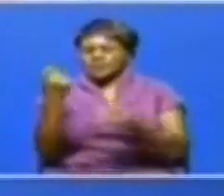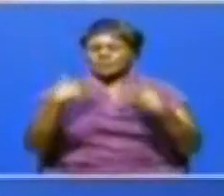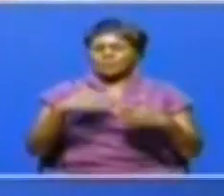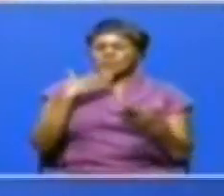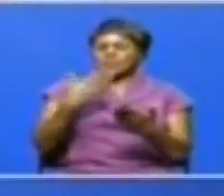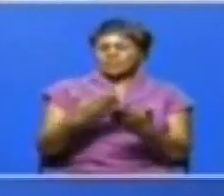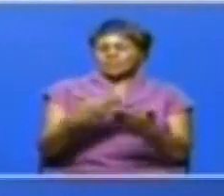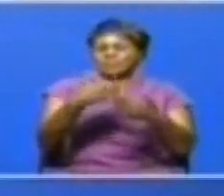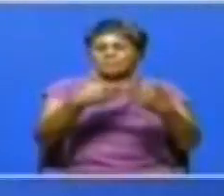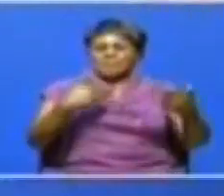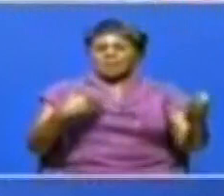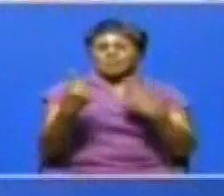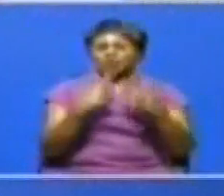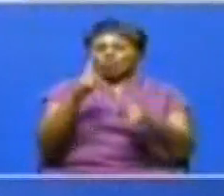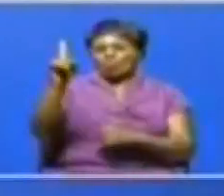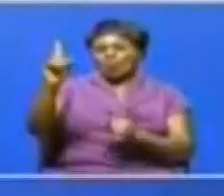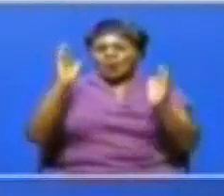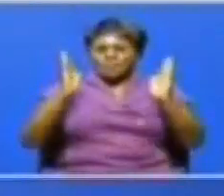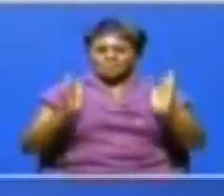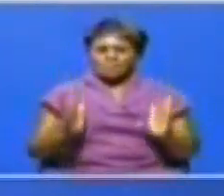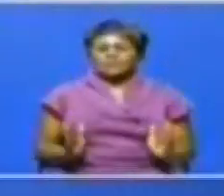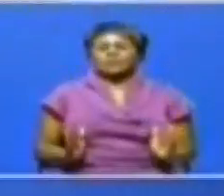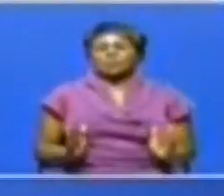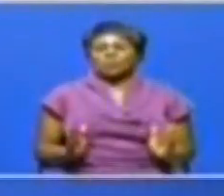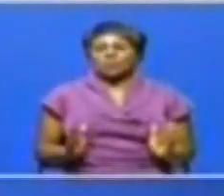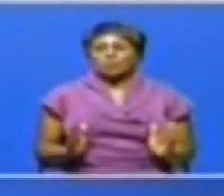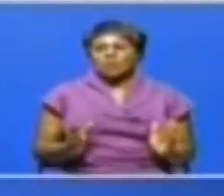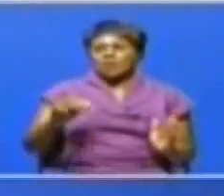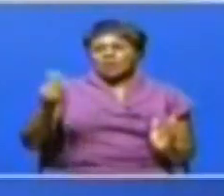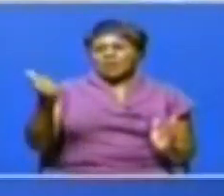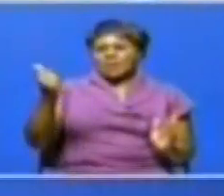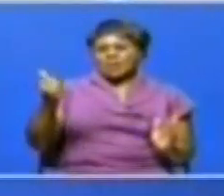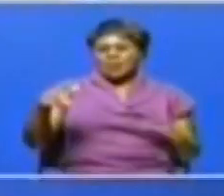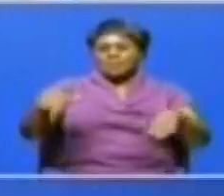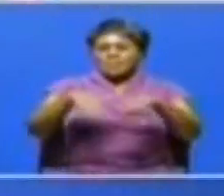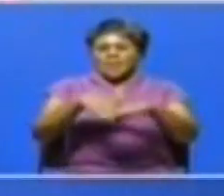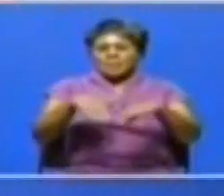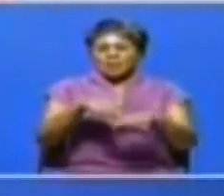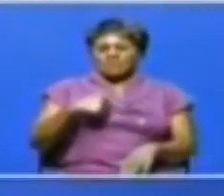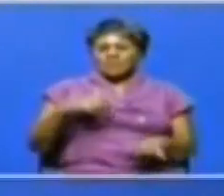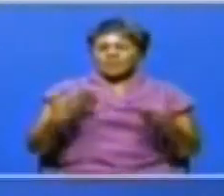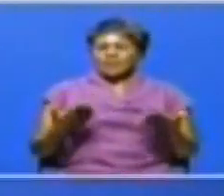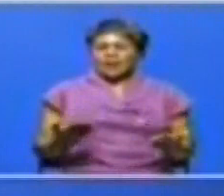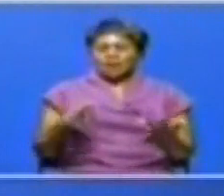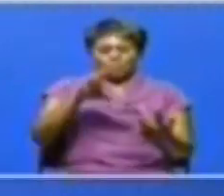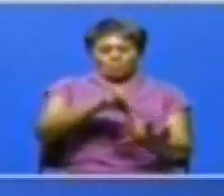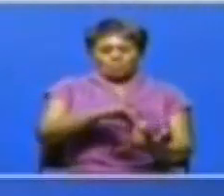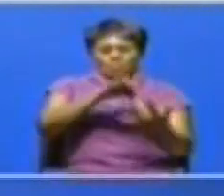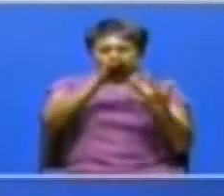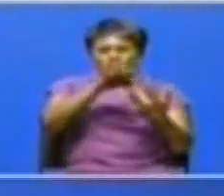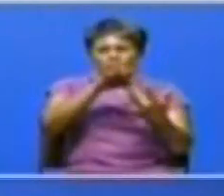Naam, asante. Labda tunaweza zungumza na mtu mmoja, mbunge mwingine mmoja, tuweze kupata hisia zake pia kuhusu kuchaguliwa